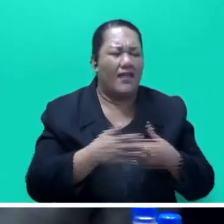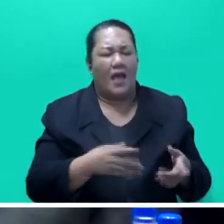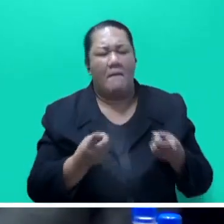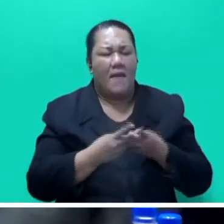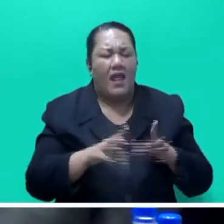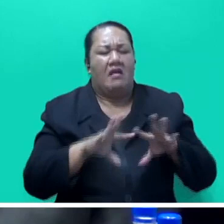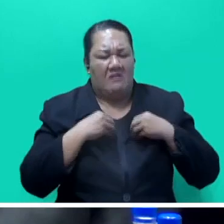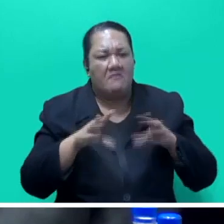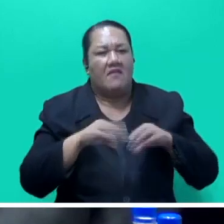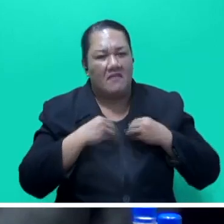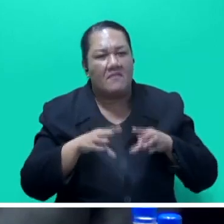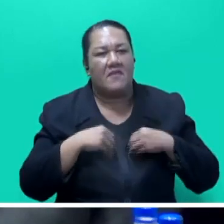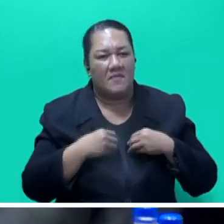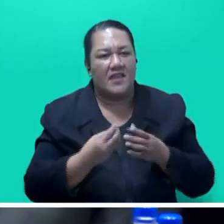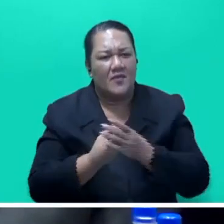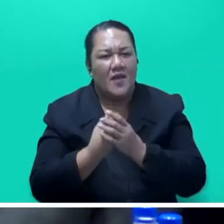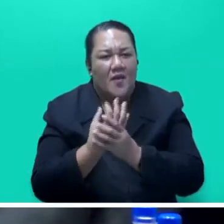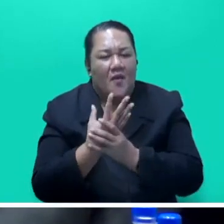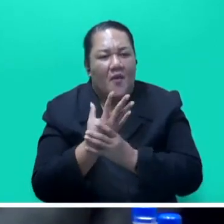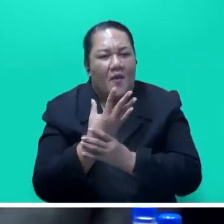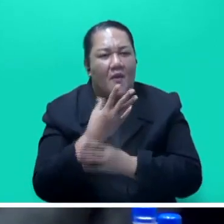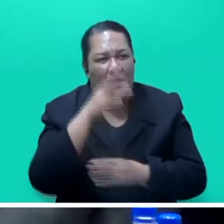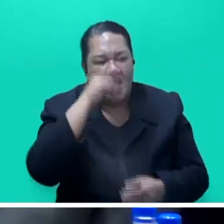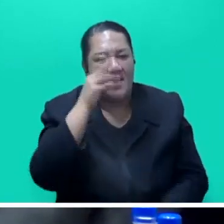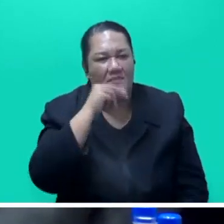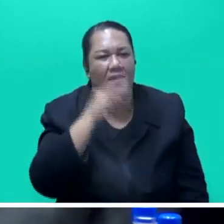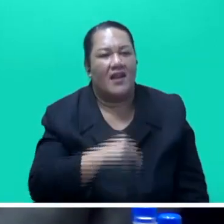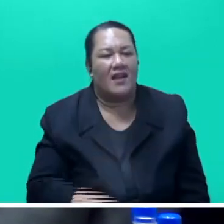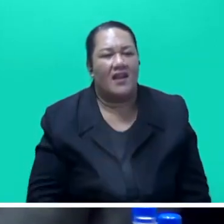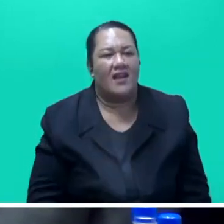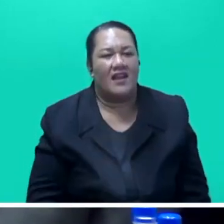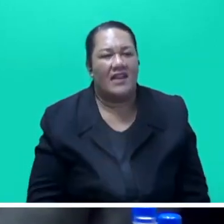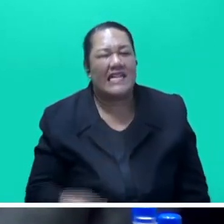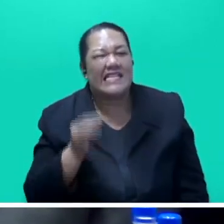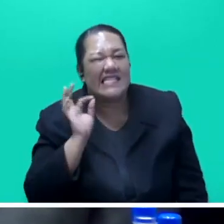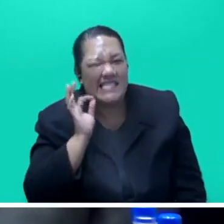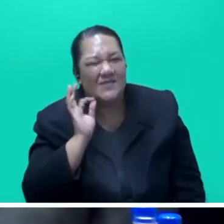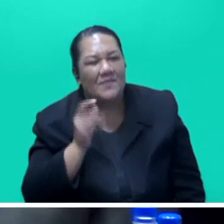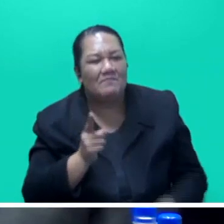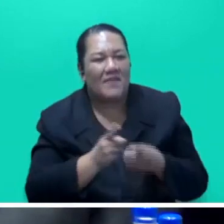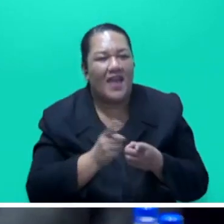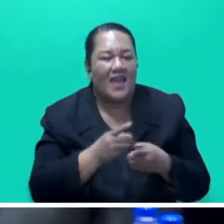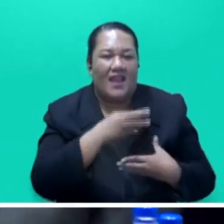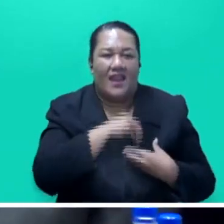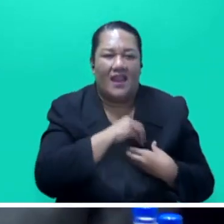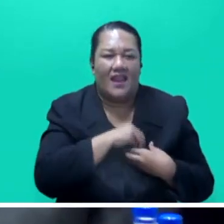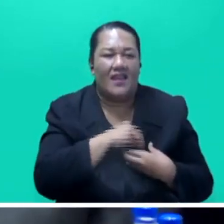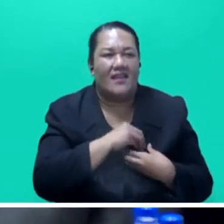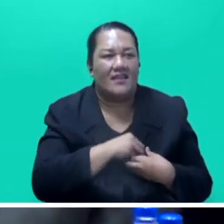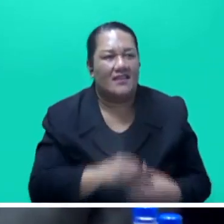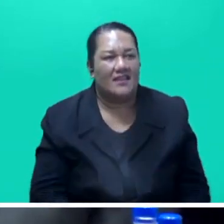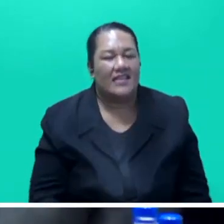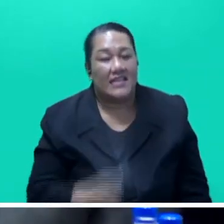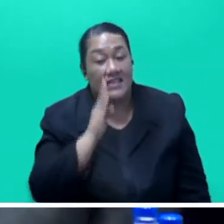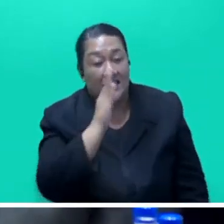better opposition member if he's able to take a little bit of pain. He's seen the light, and not. I think he's